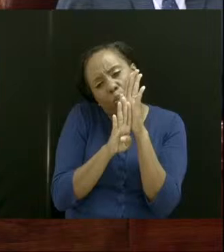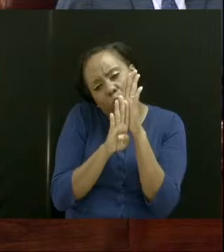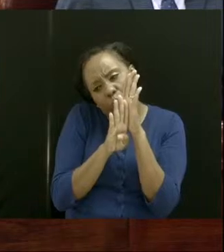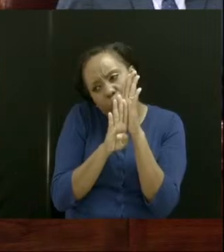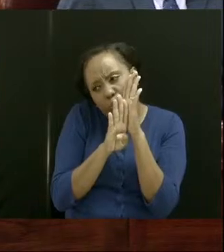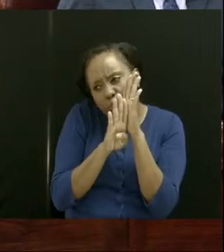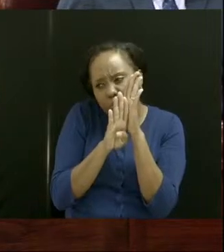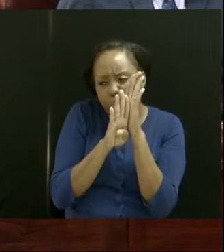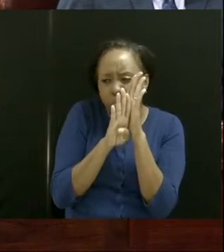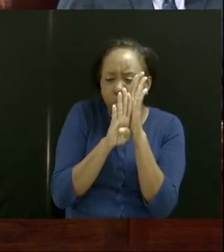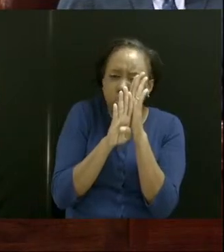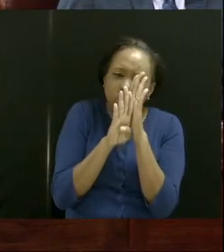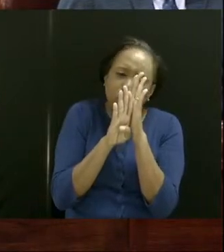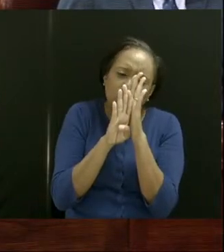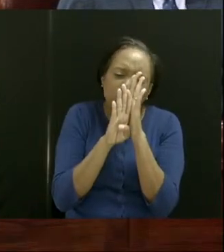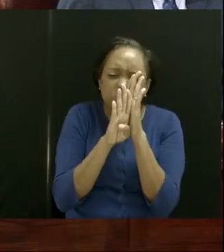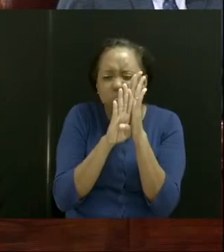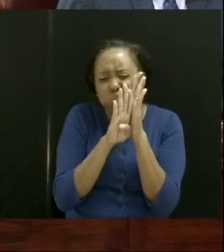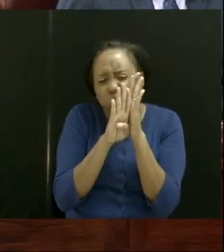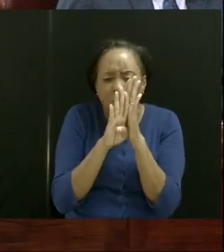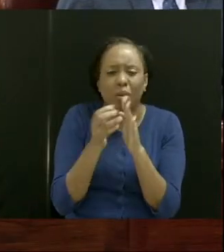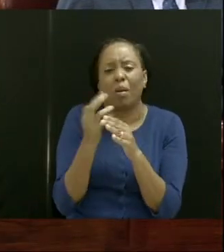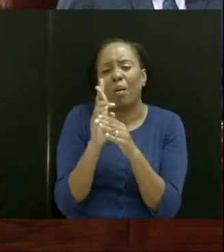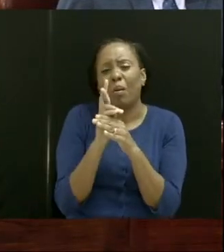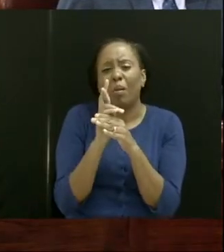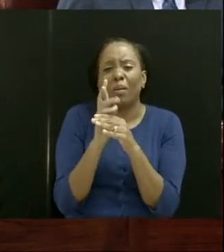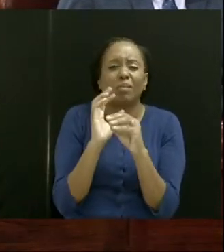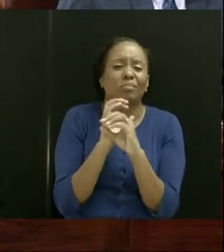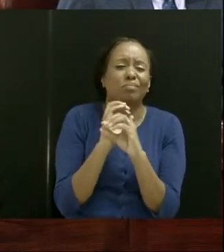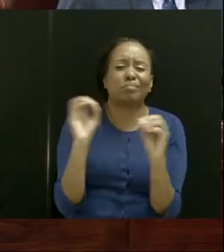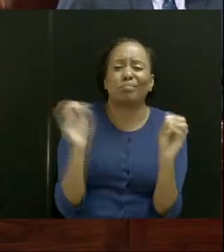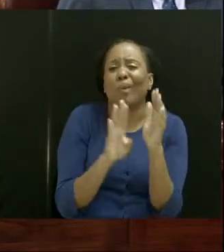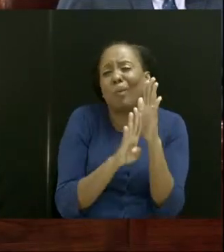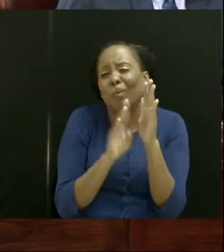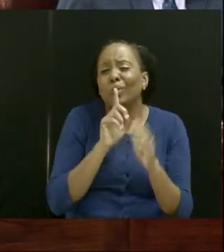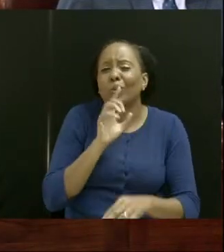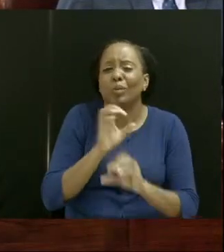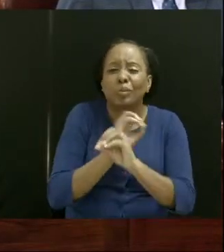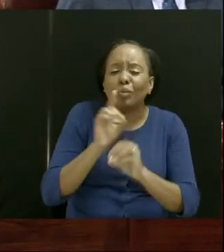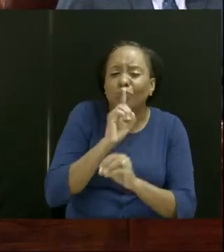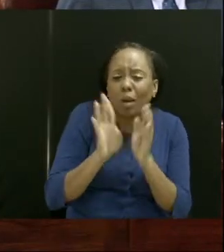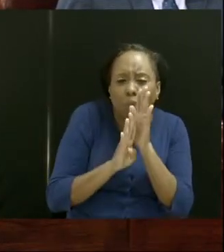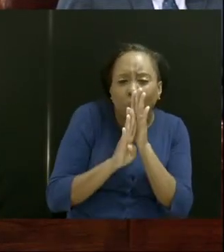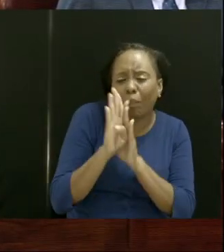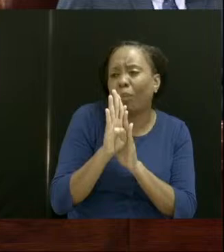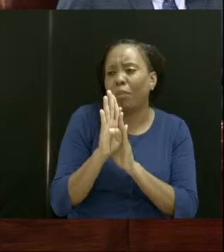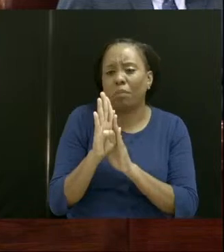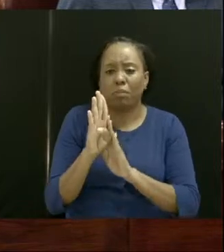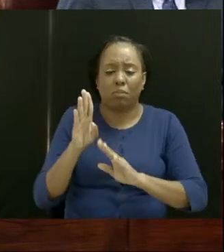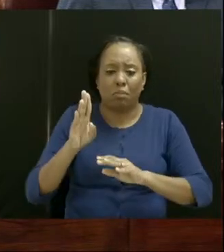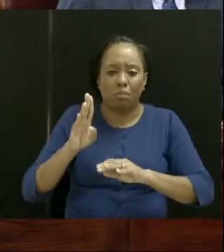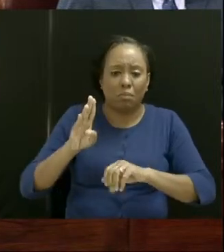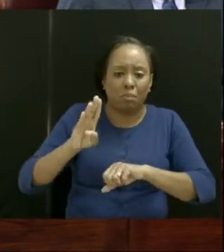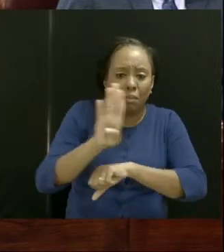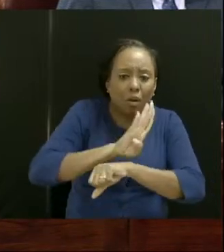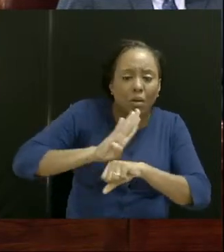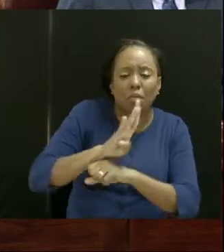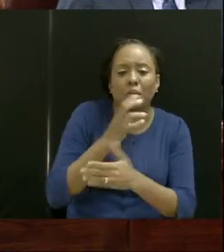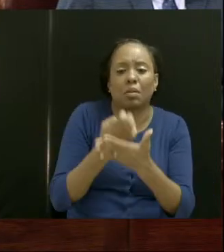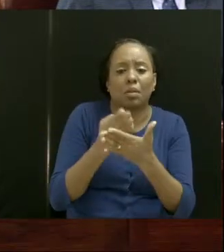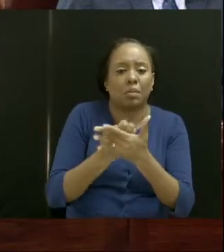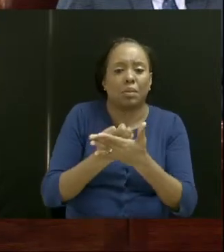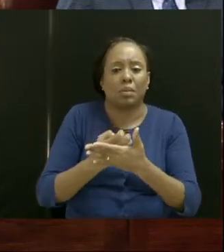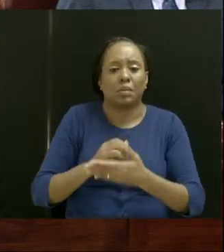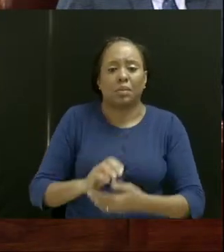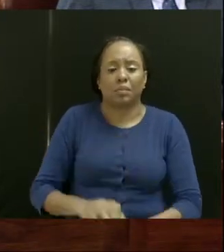perhaps meaningless. There's the absence of growth in the Barbadian economy. Those who